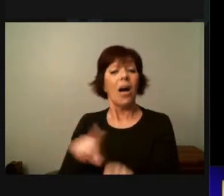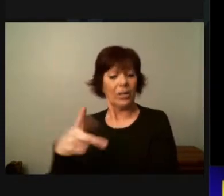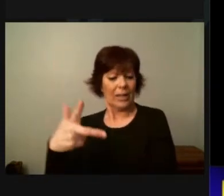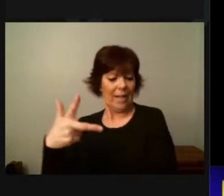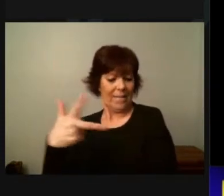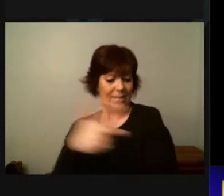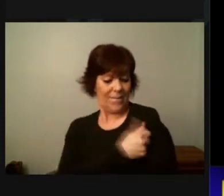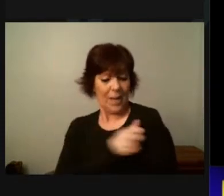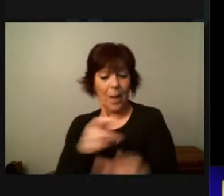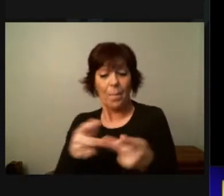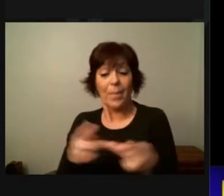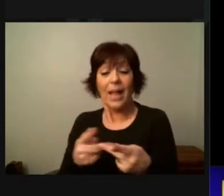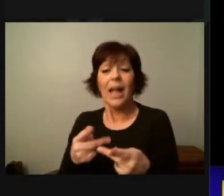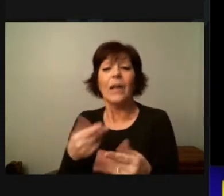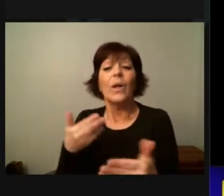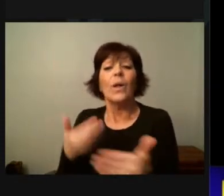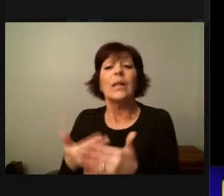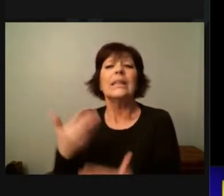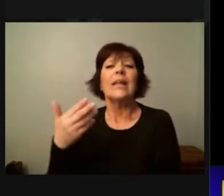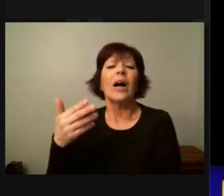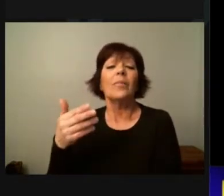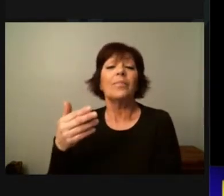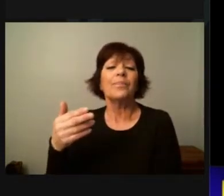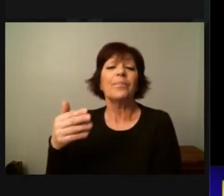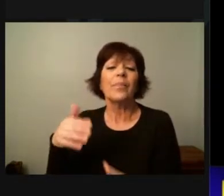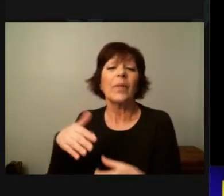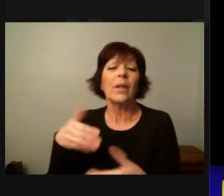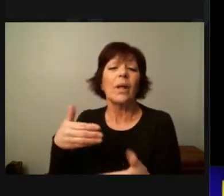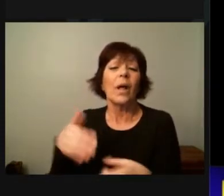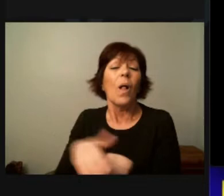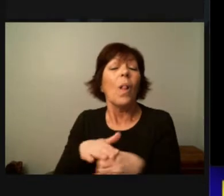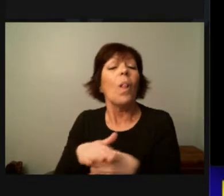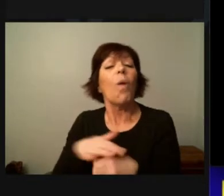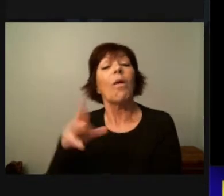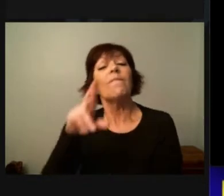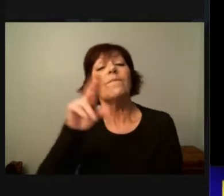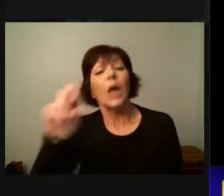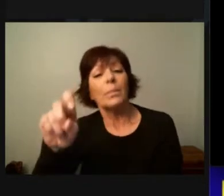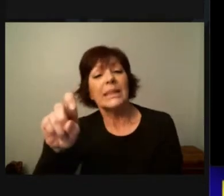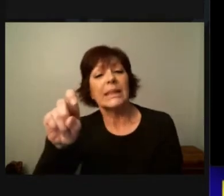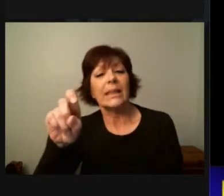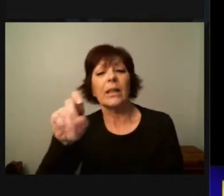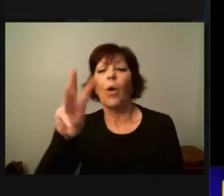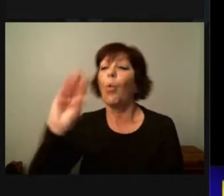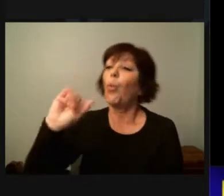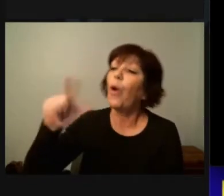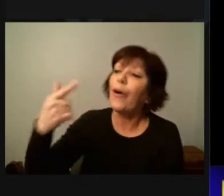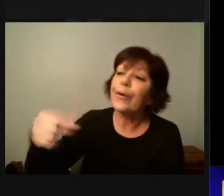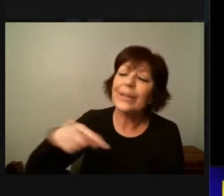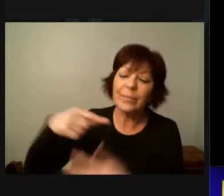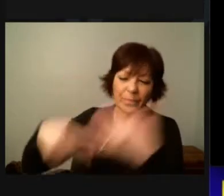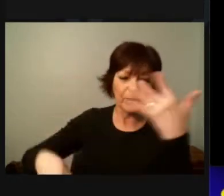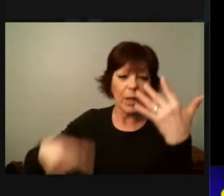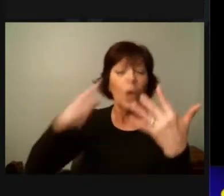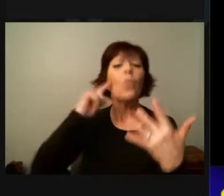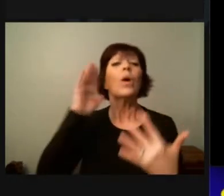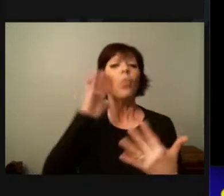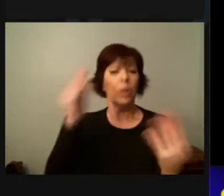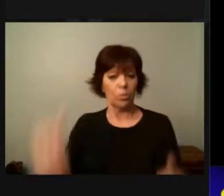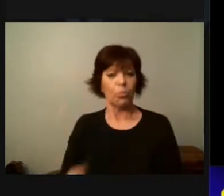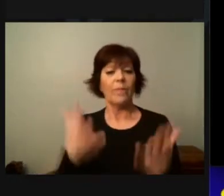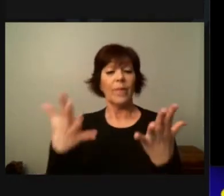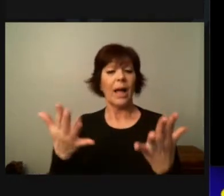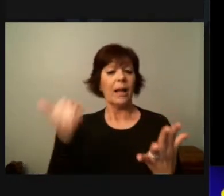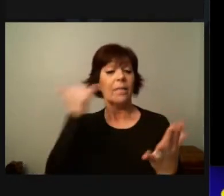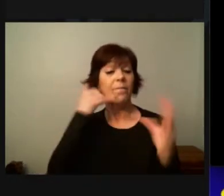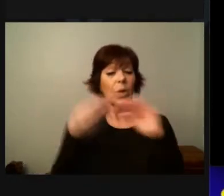sites at local pharmacies. So we're going to be providing numbers for both the Erie County